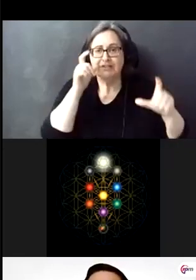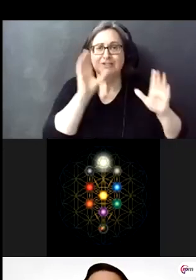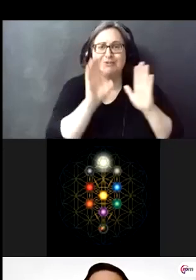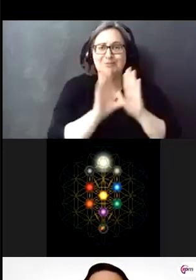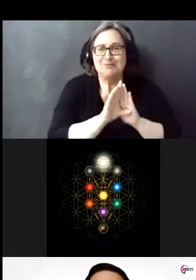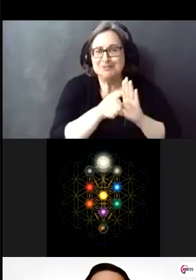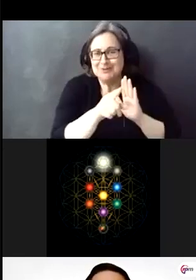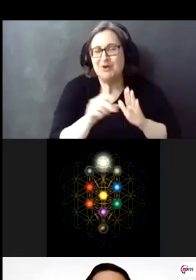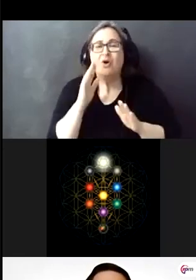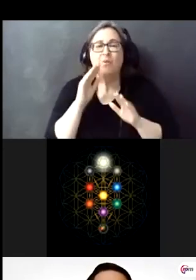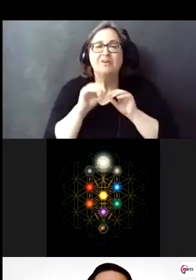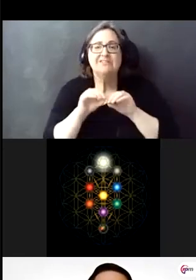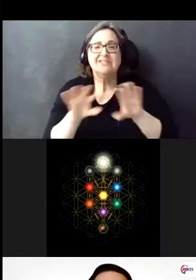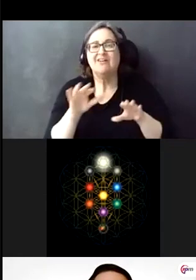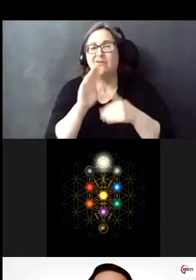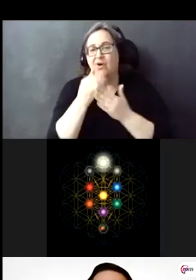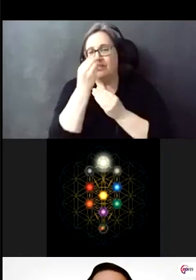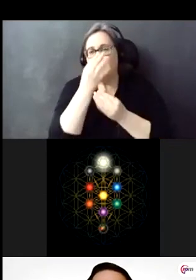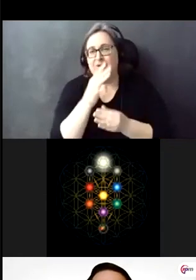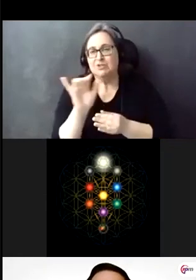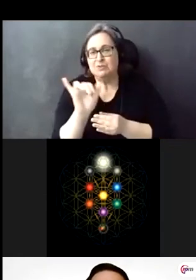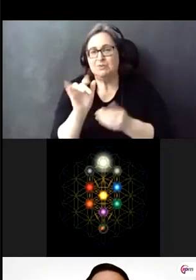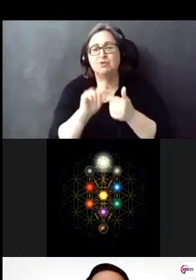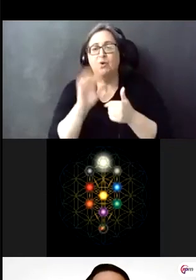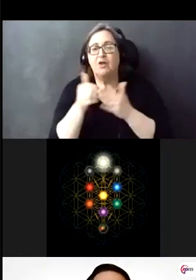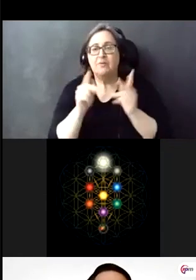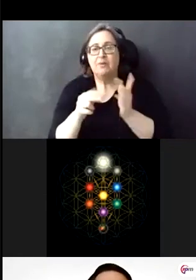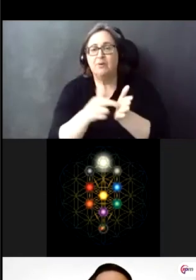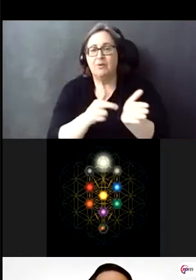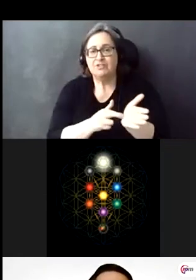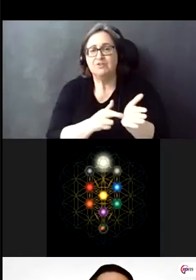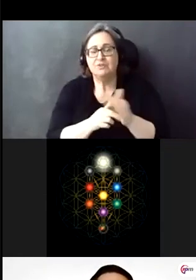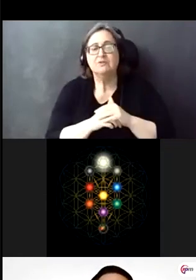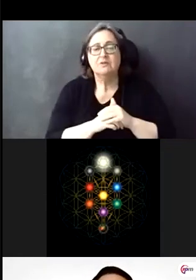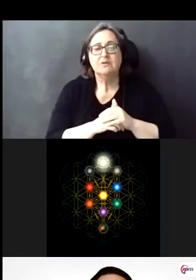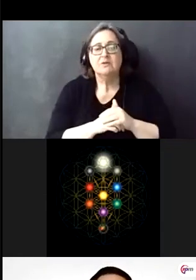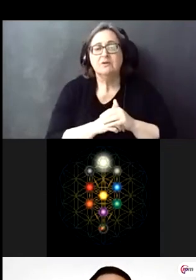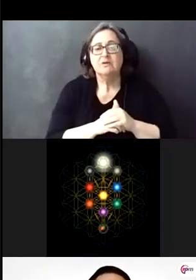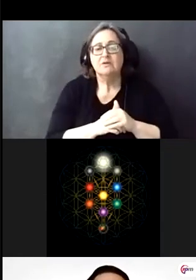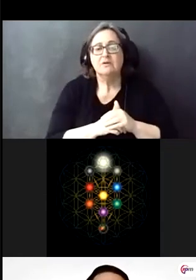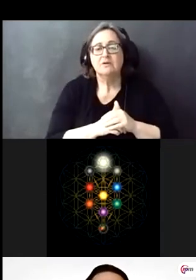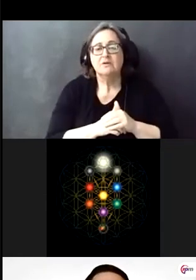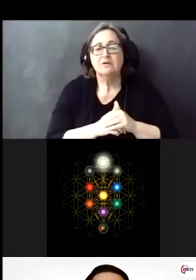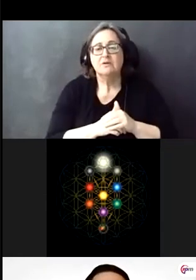be sending all of this information out as well to attendees and people who registered. But our